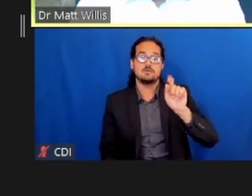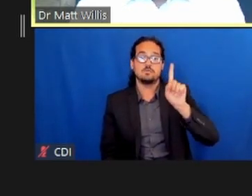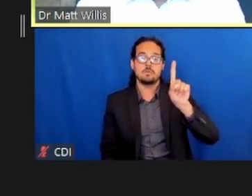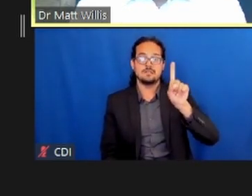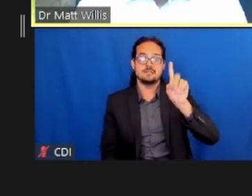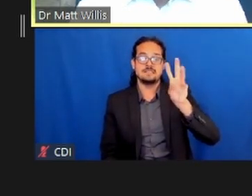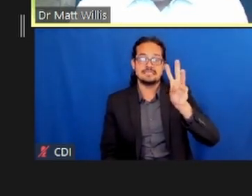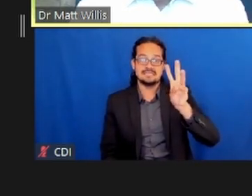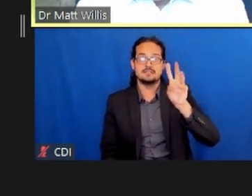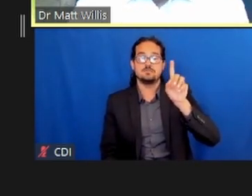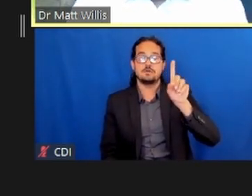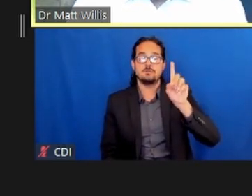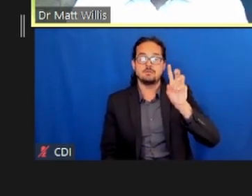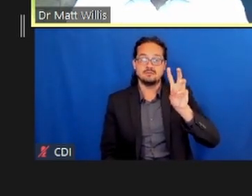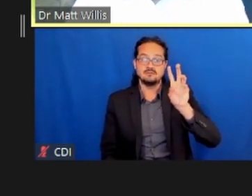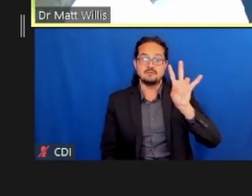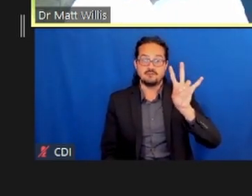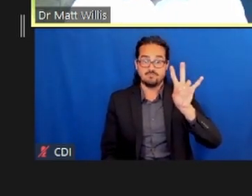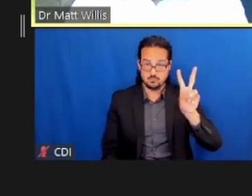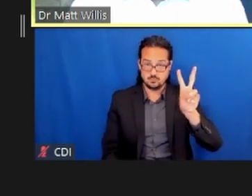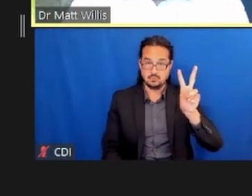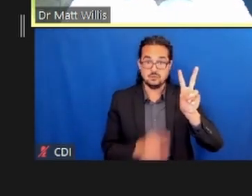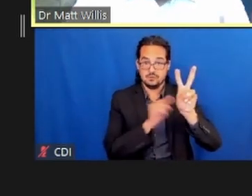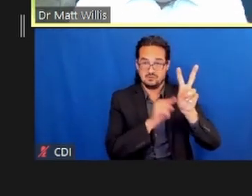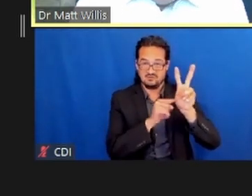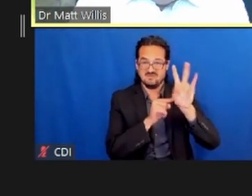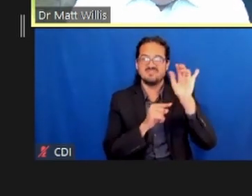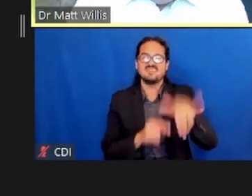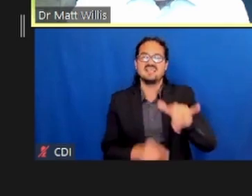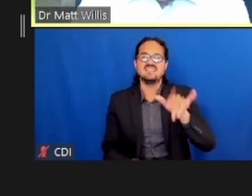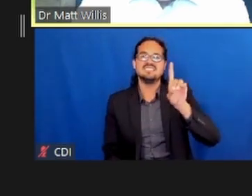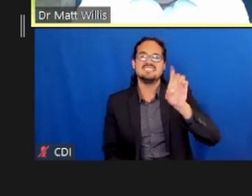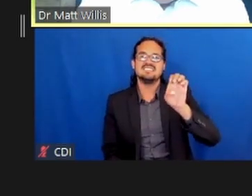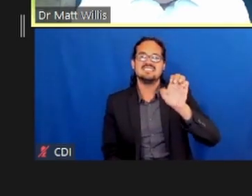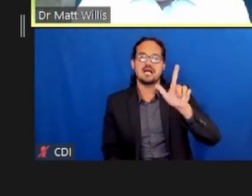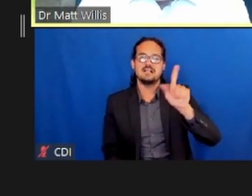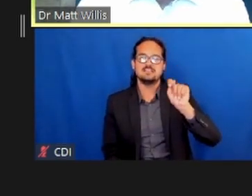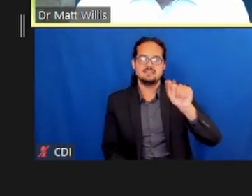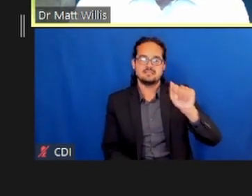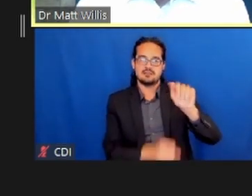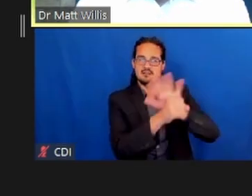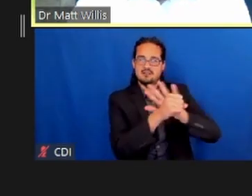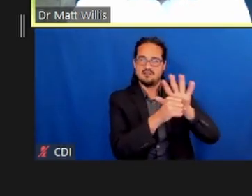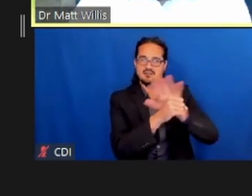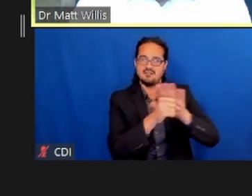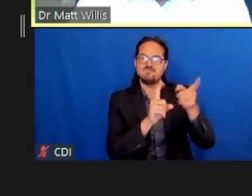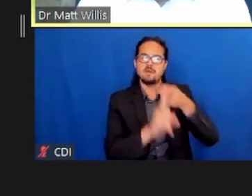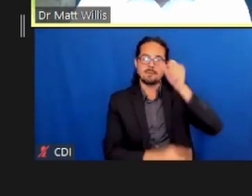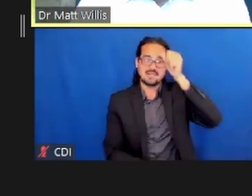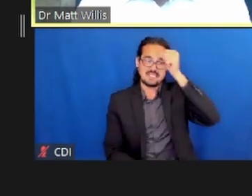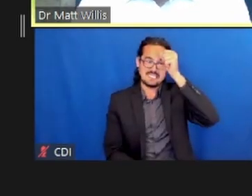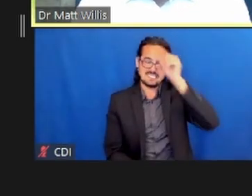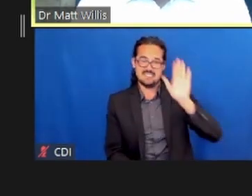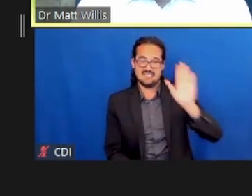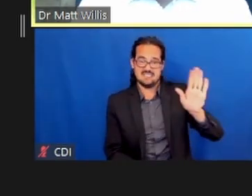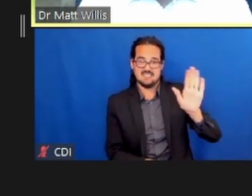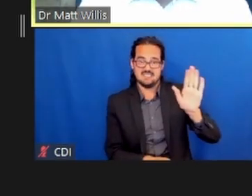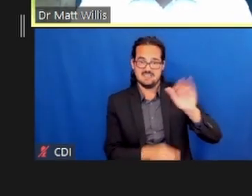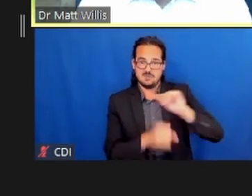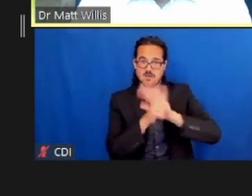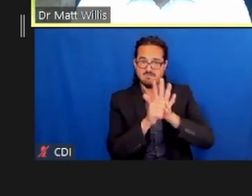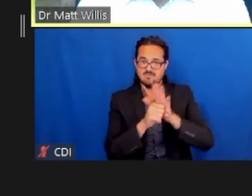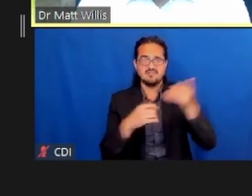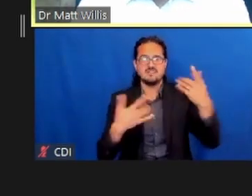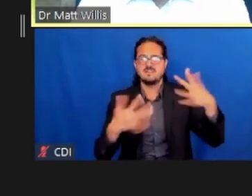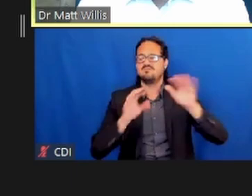the variant from India. It's now global, but it was first found in India. That's the predominant strain in